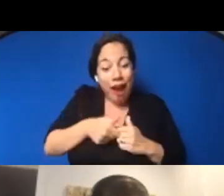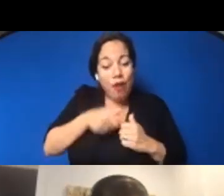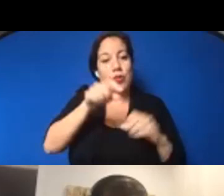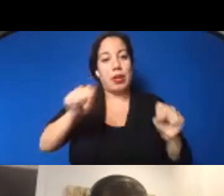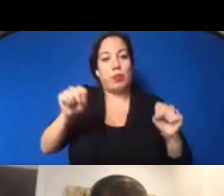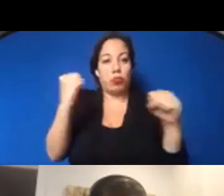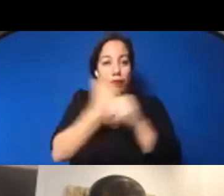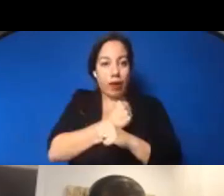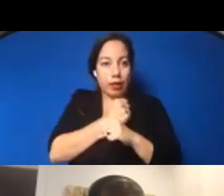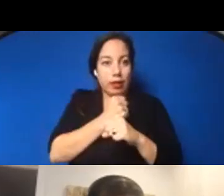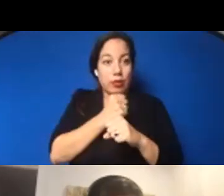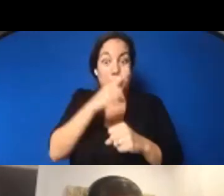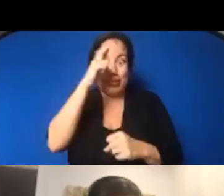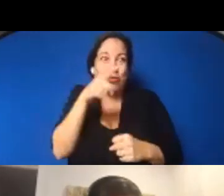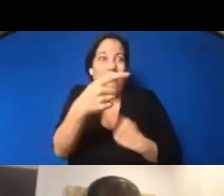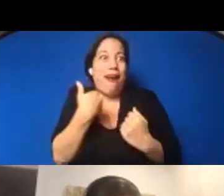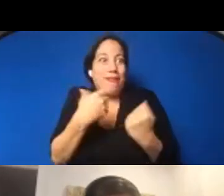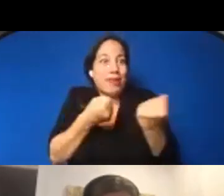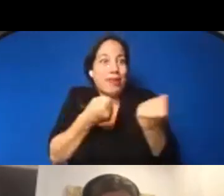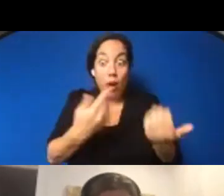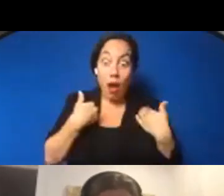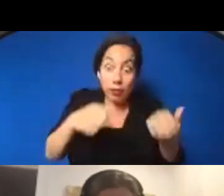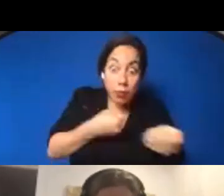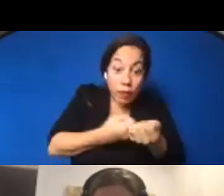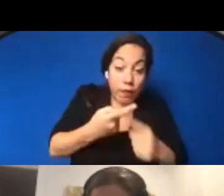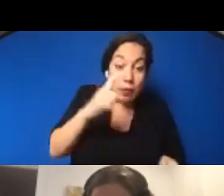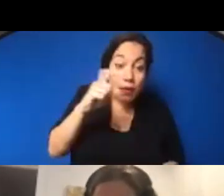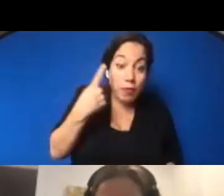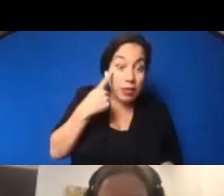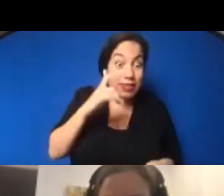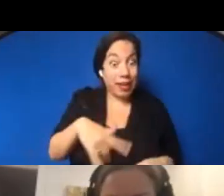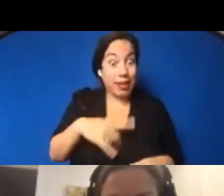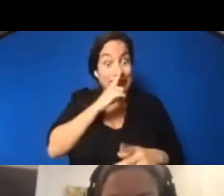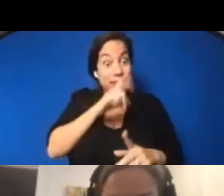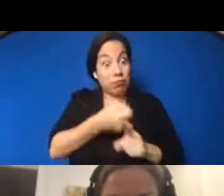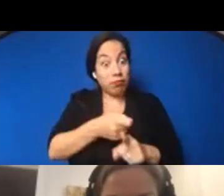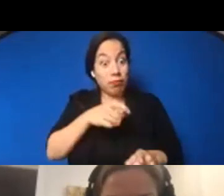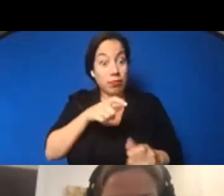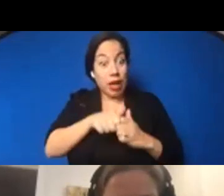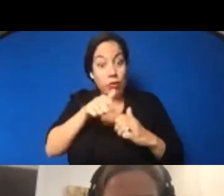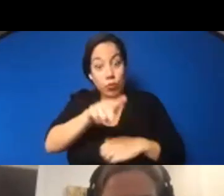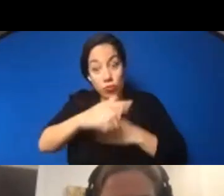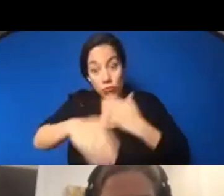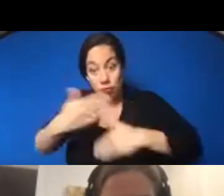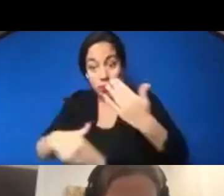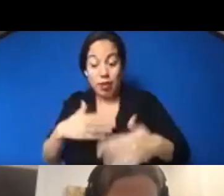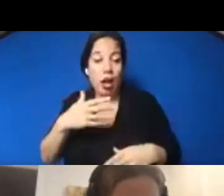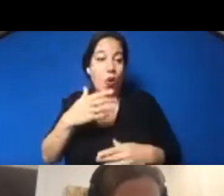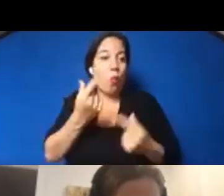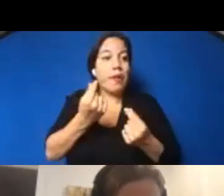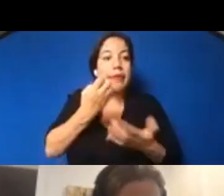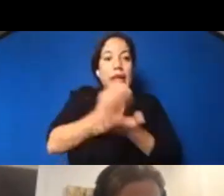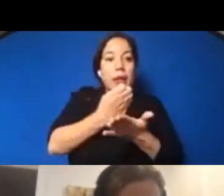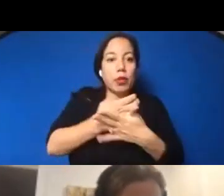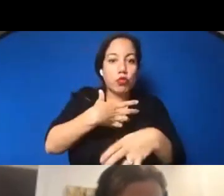support. Do you have this support from the government, and does it make a difference? and how the economic crisis in the country